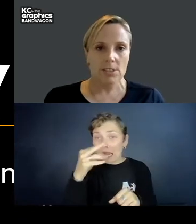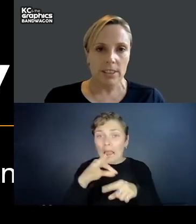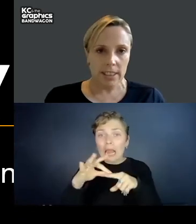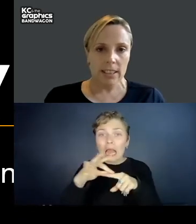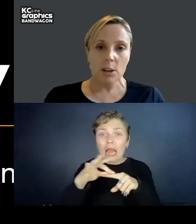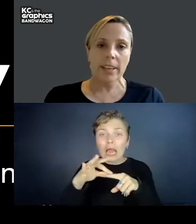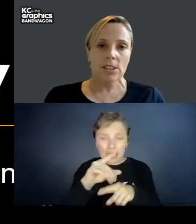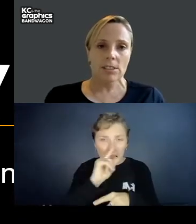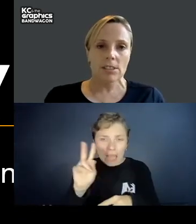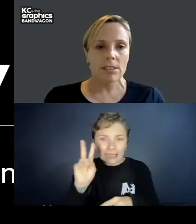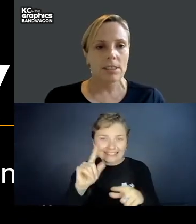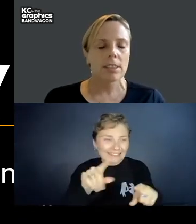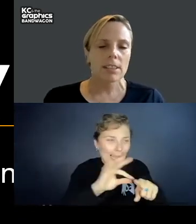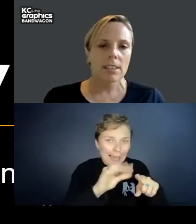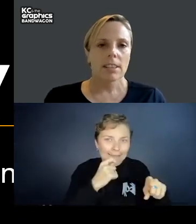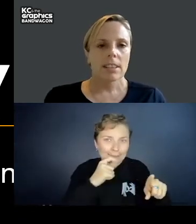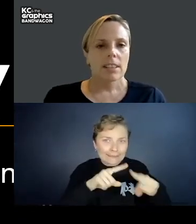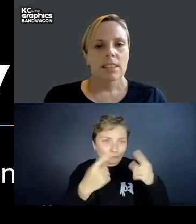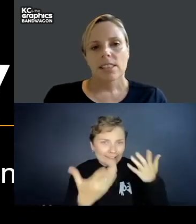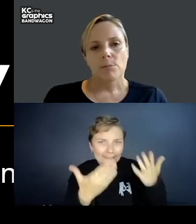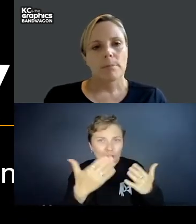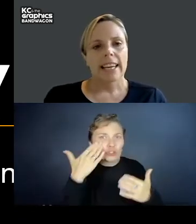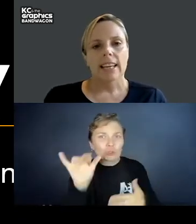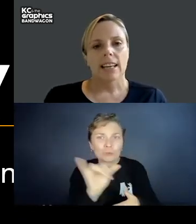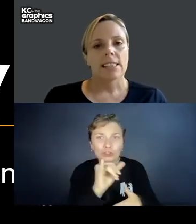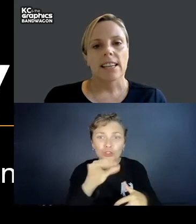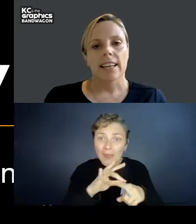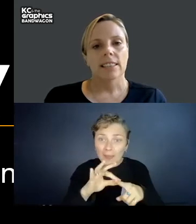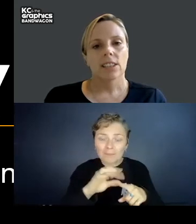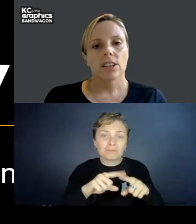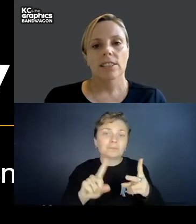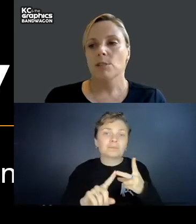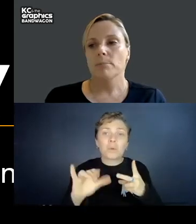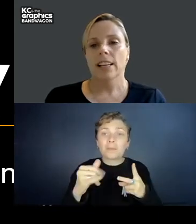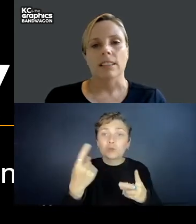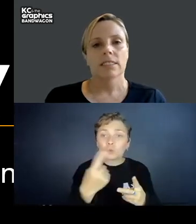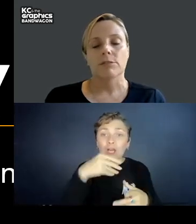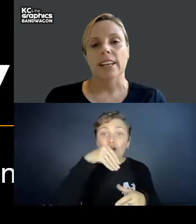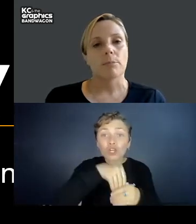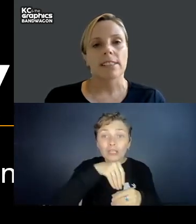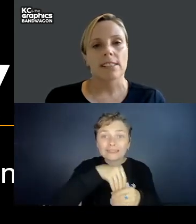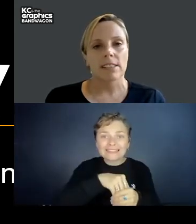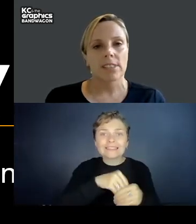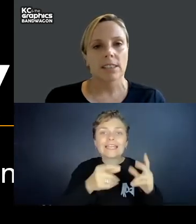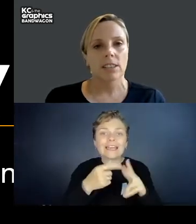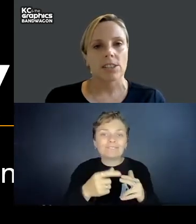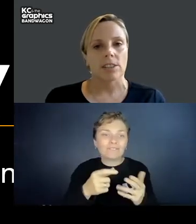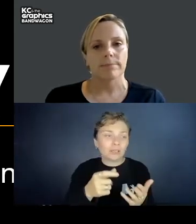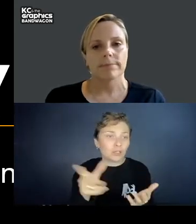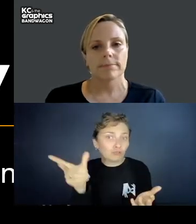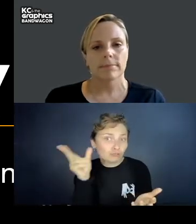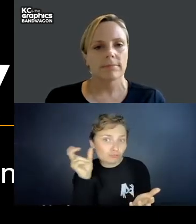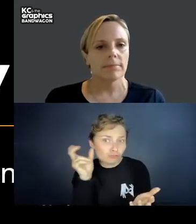seeing certain colour combinations. Someone may understand content better if read out by assistive